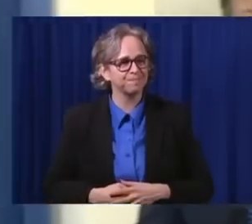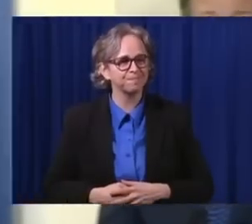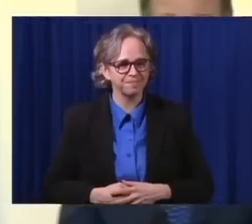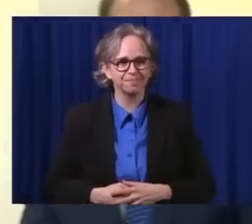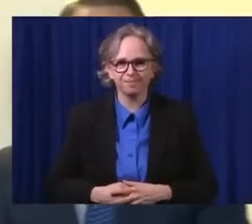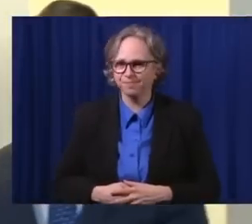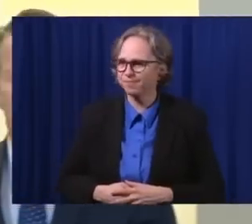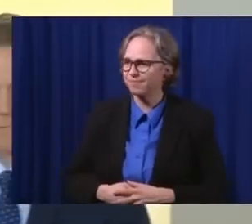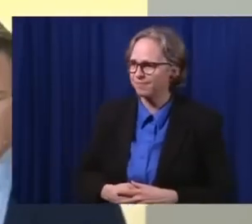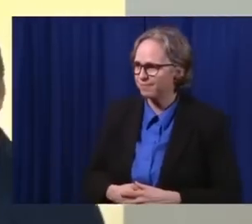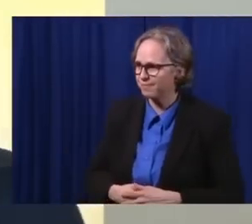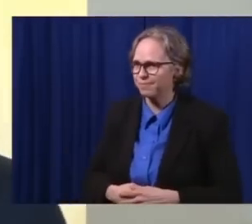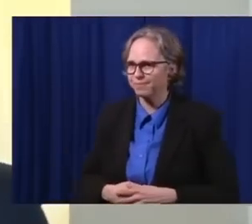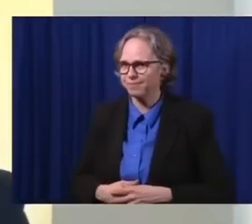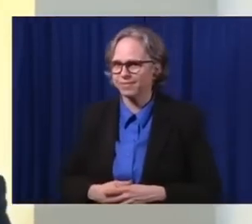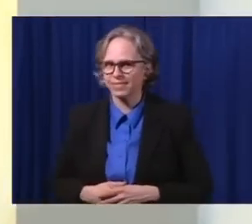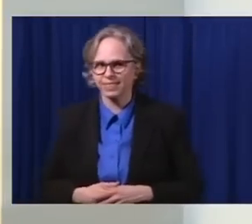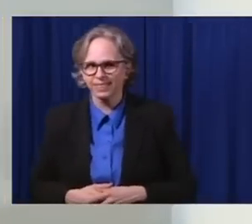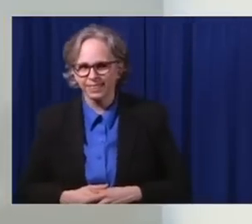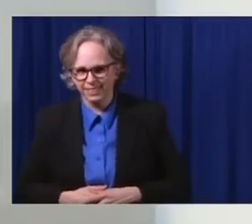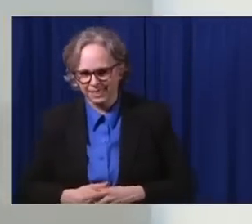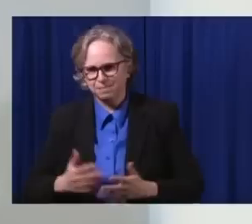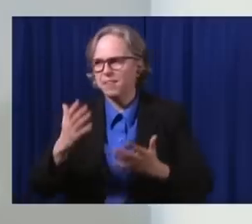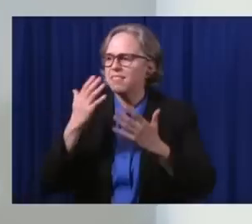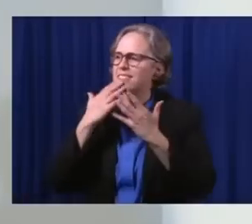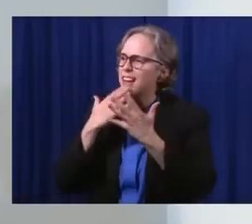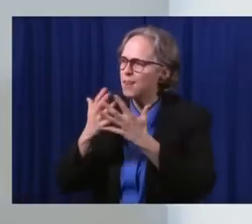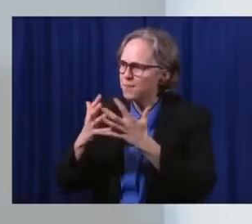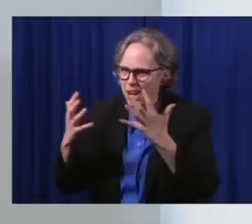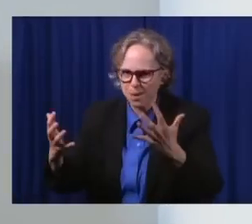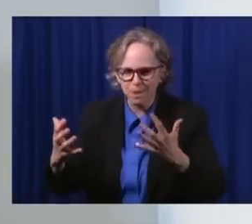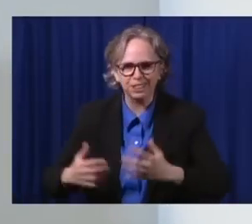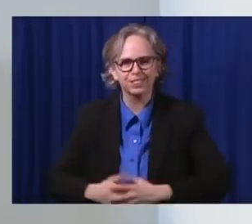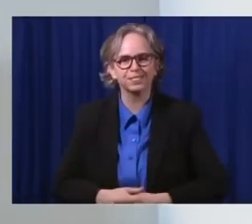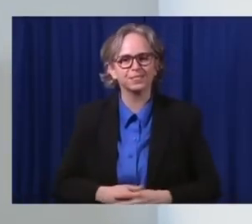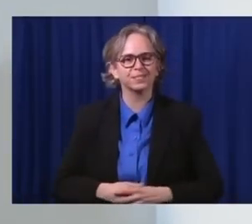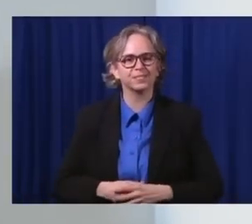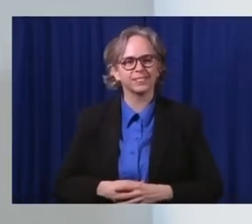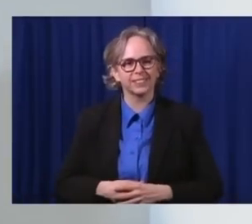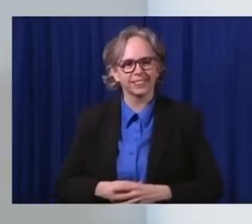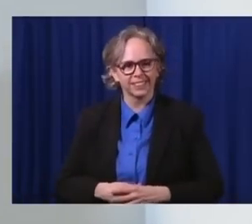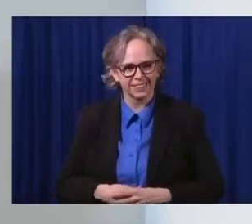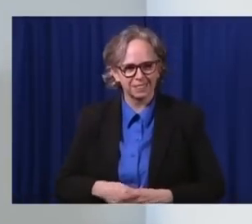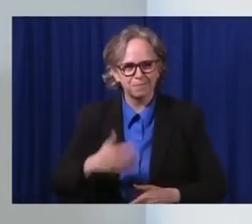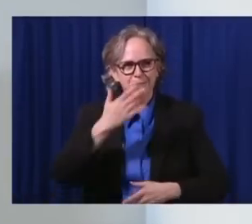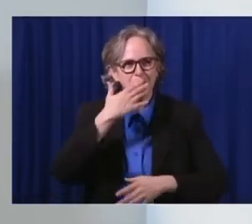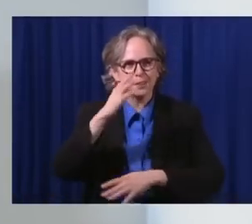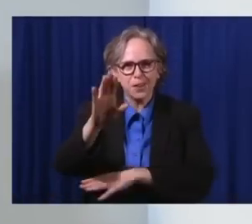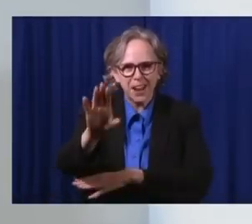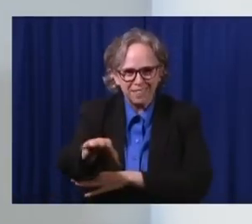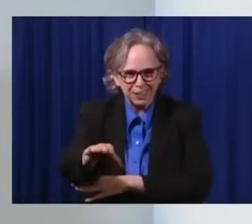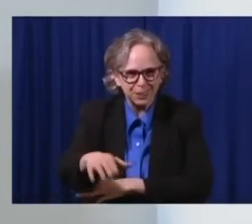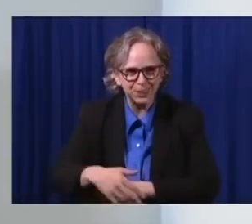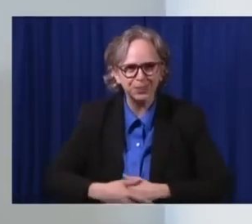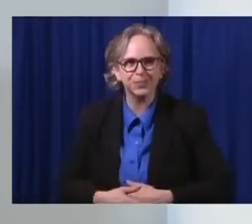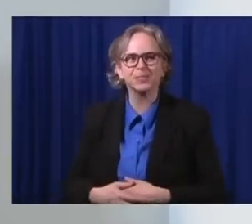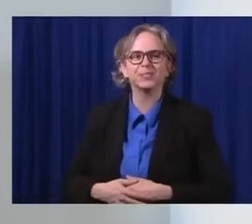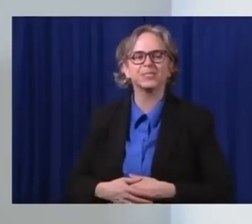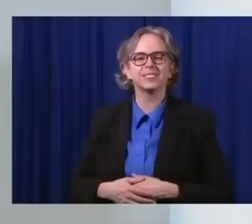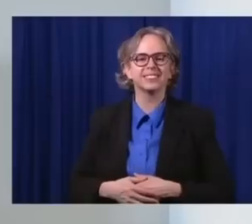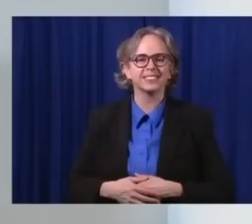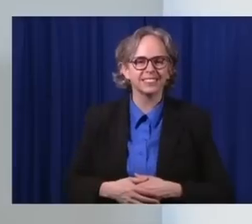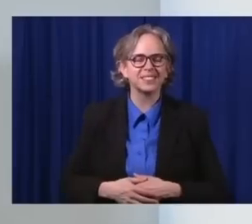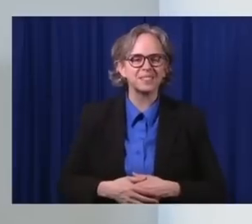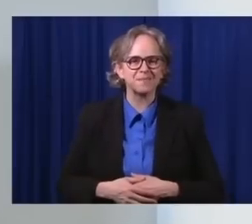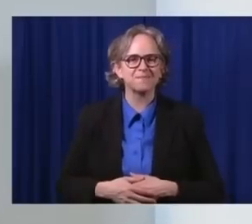Thank you very much, Governor. And I want to say good afternoon to all. One of the things